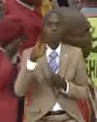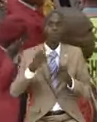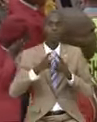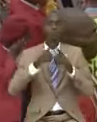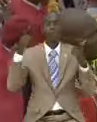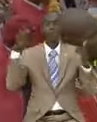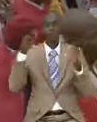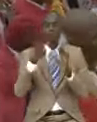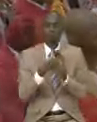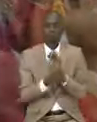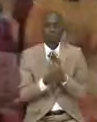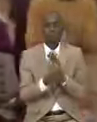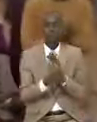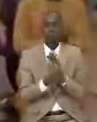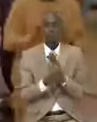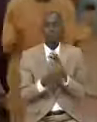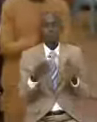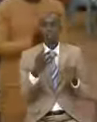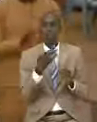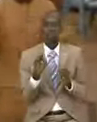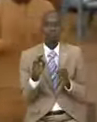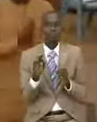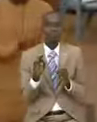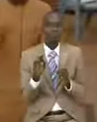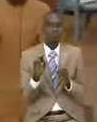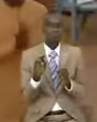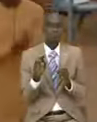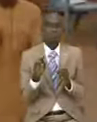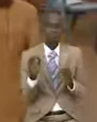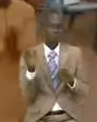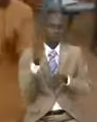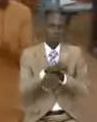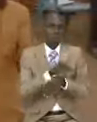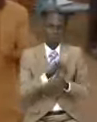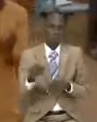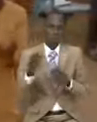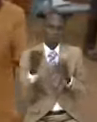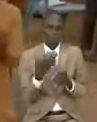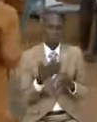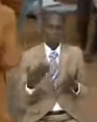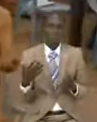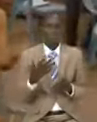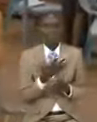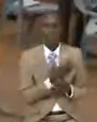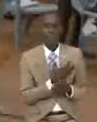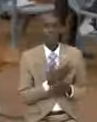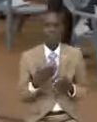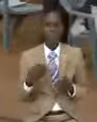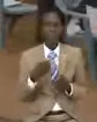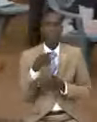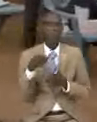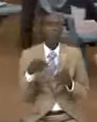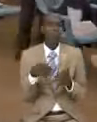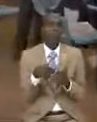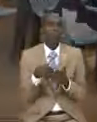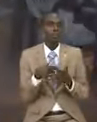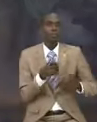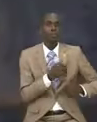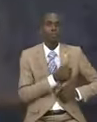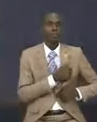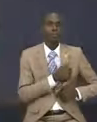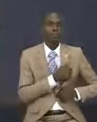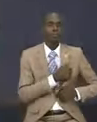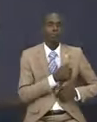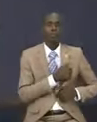conquering Satan, conquering sickness, conquering failure. And therefore, this soldier of